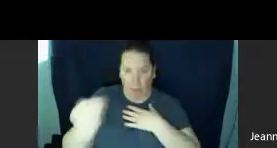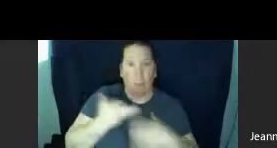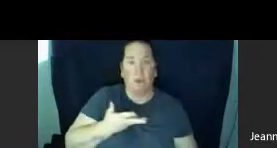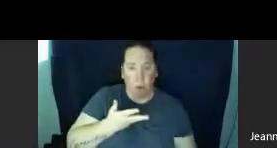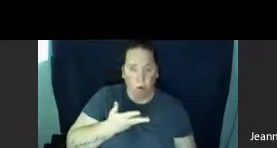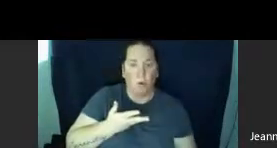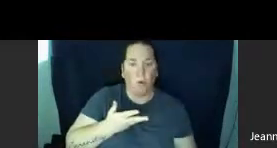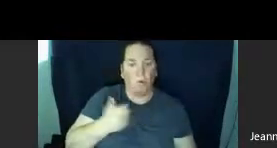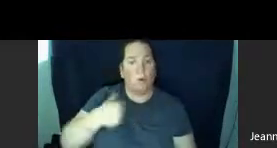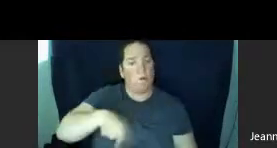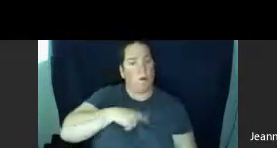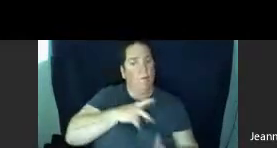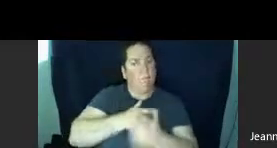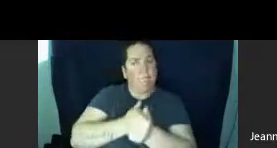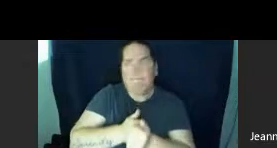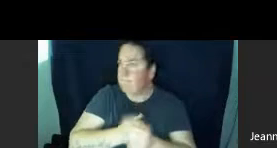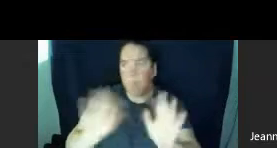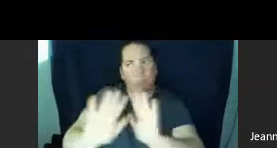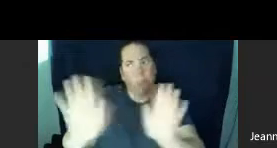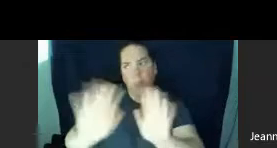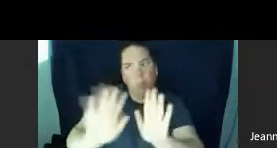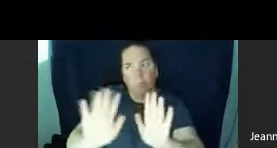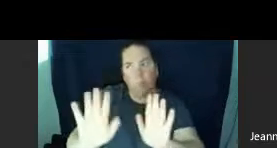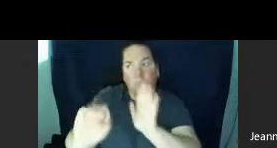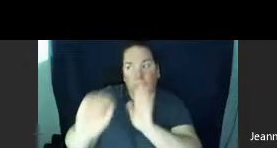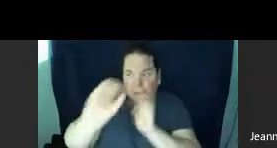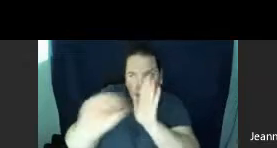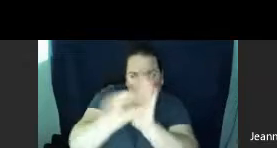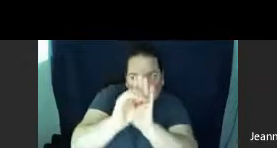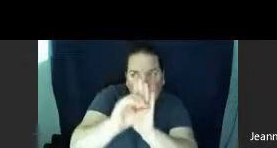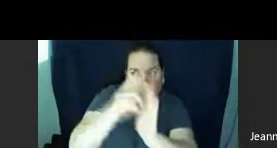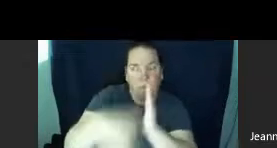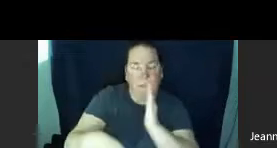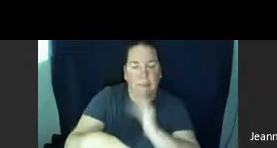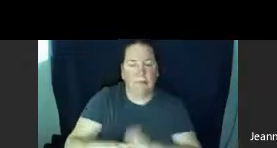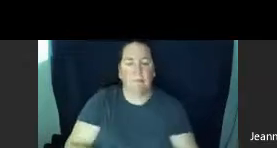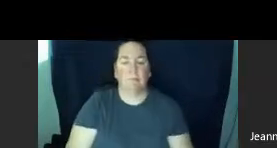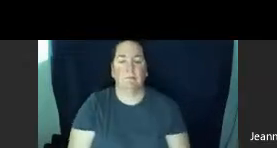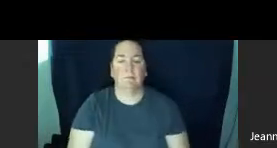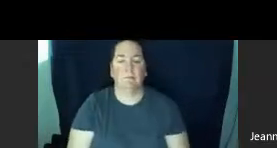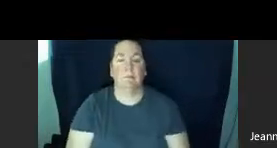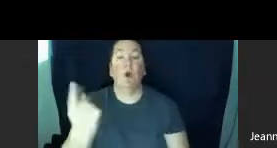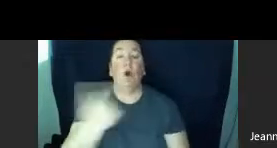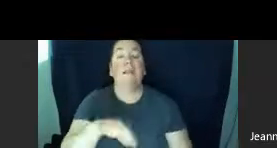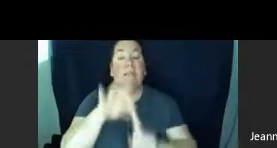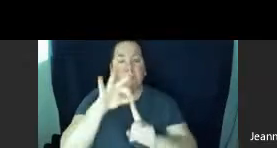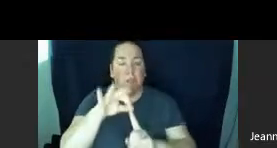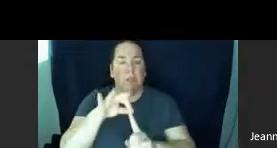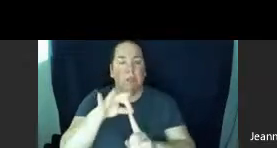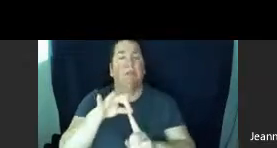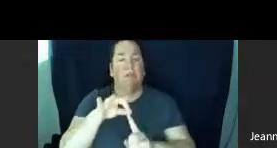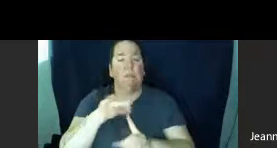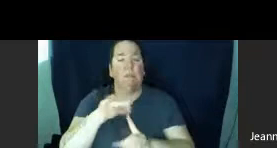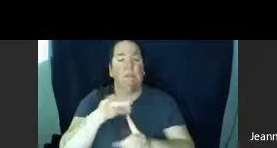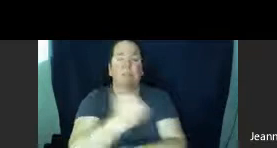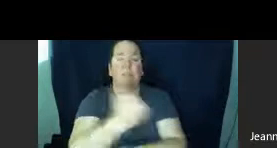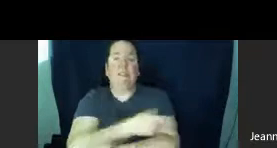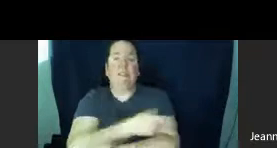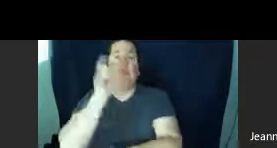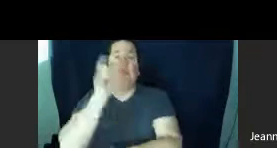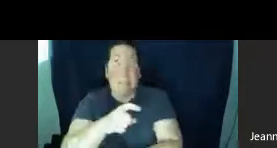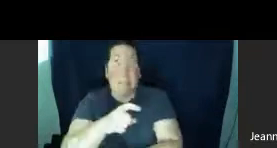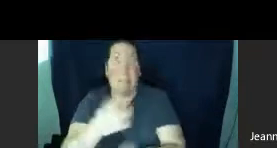are following up on those. The only exception here are drugs that do require a technical administration,